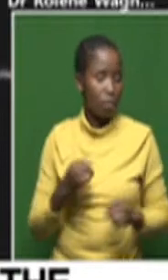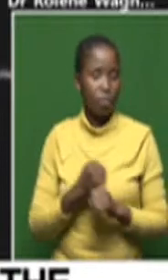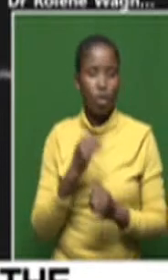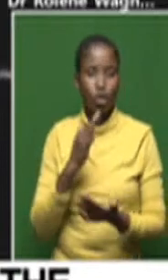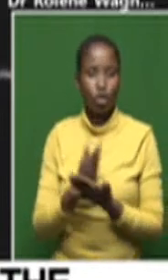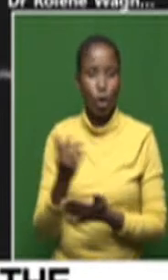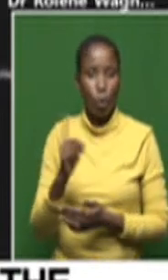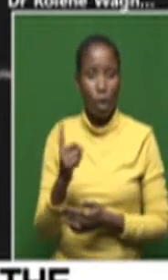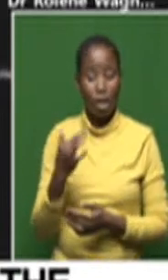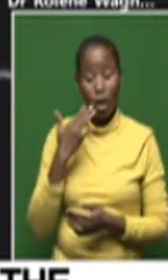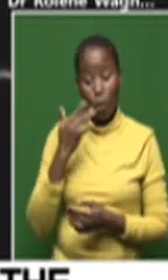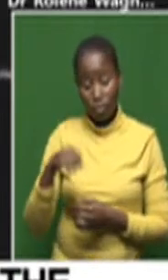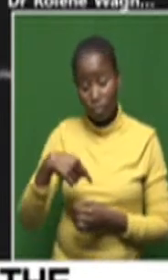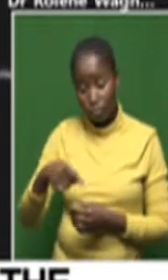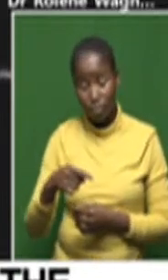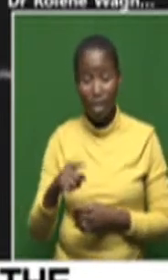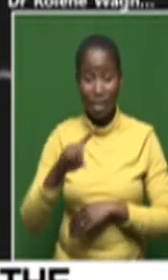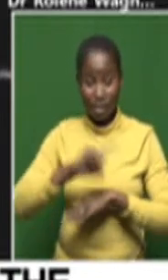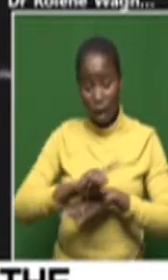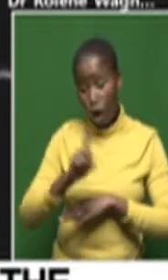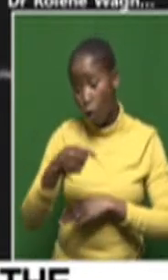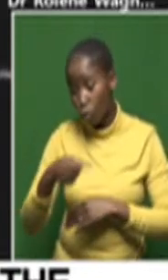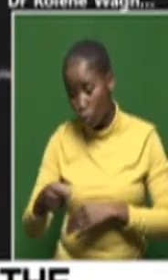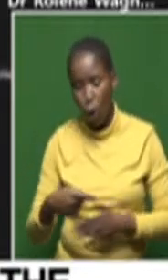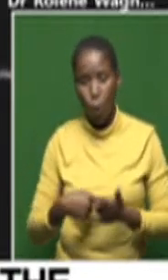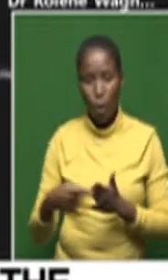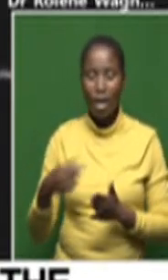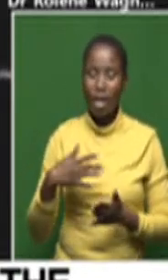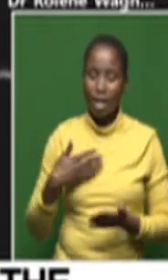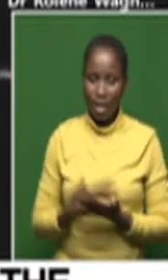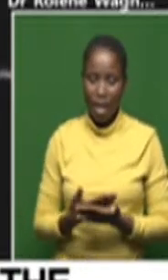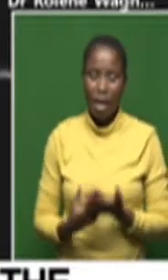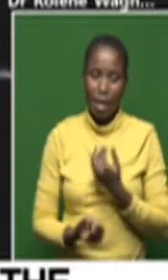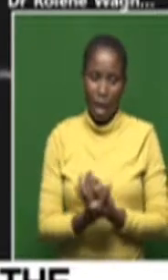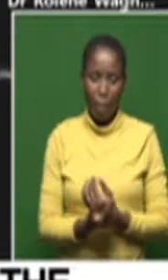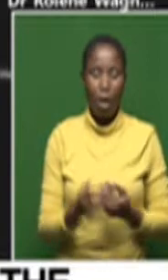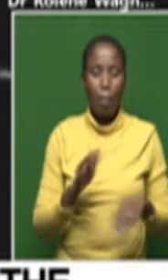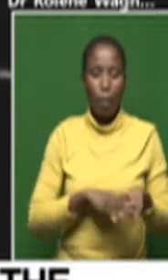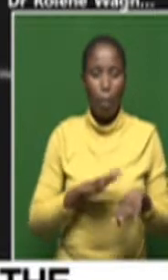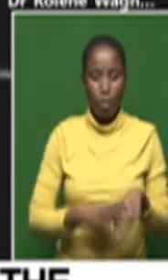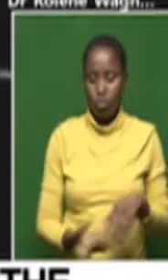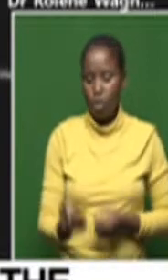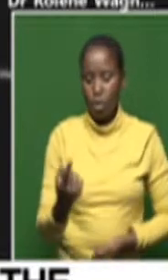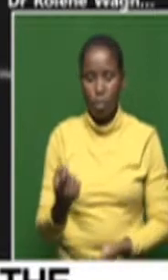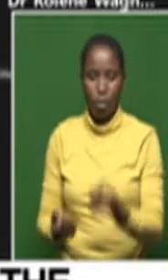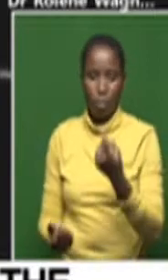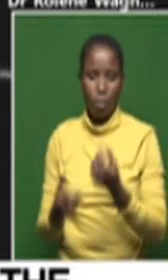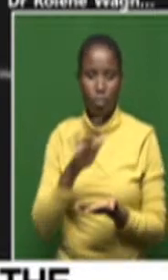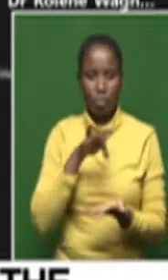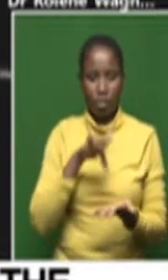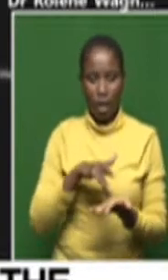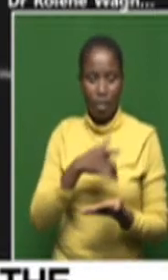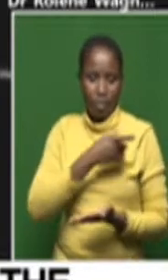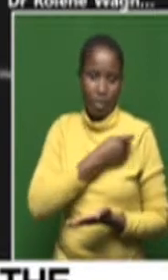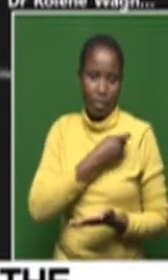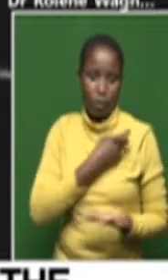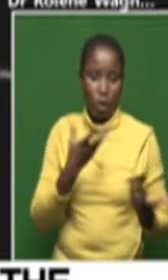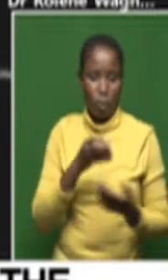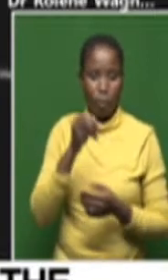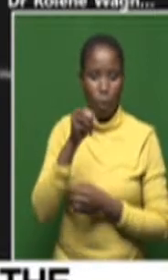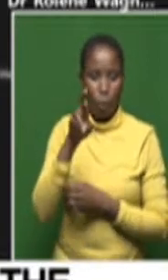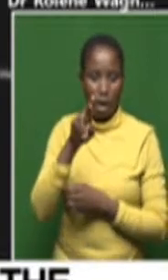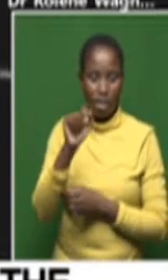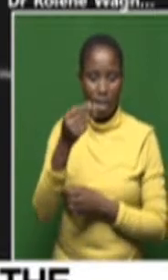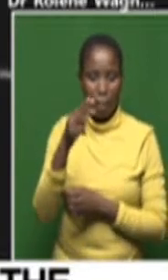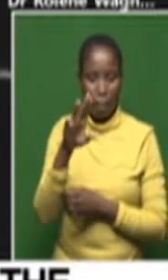these next couple of days and weeks, we have more sites that are coming online. In OR Tambo, the executive mayor has